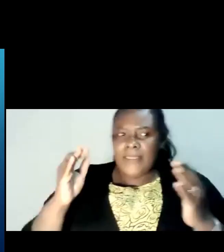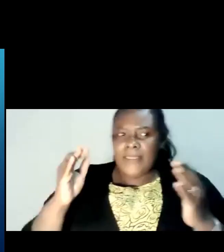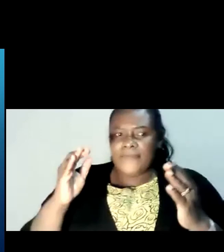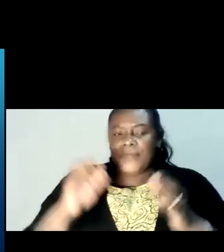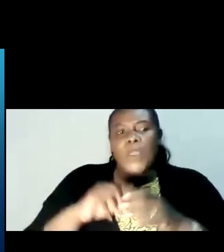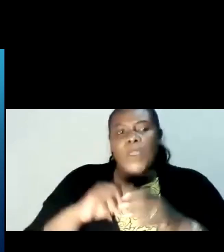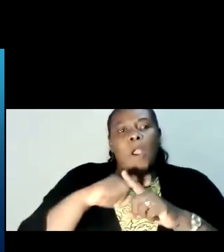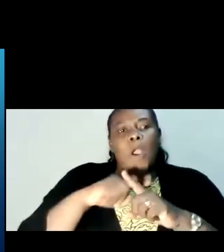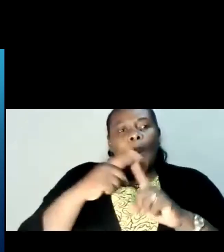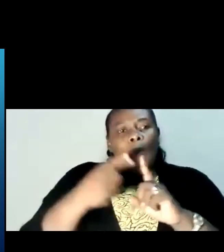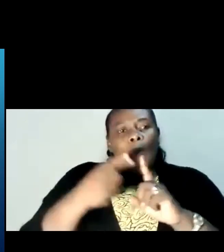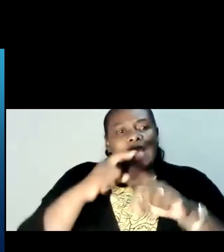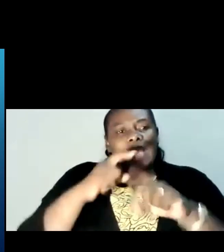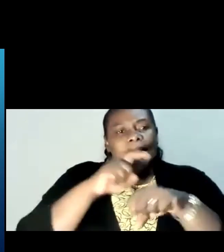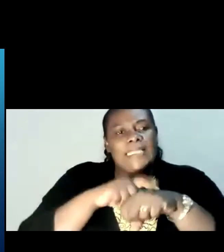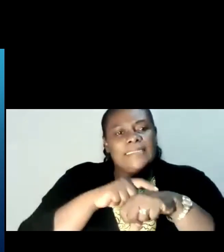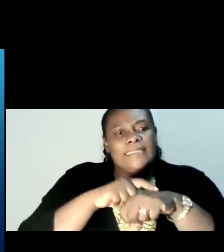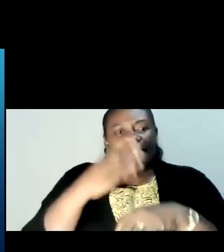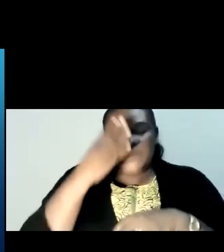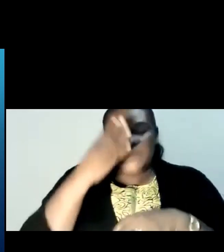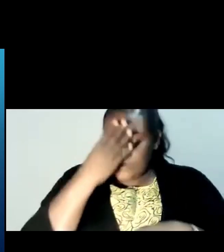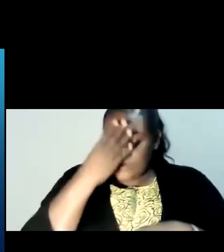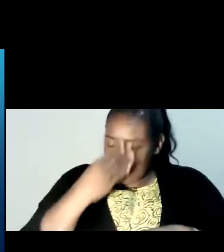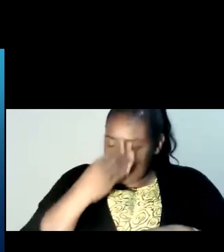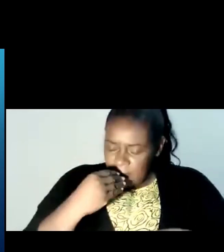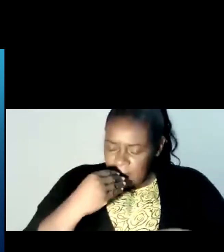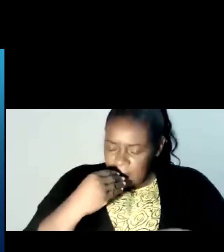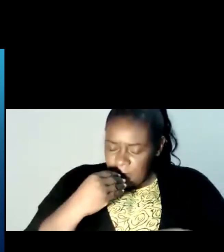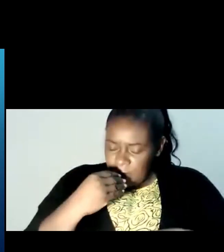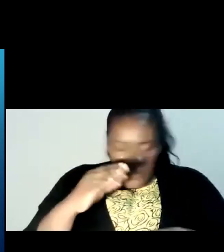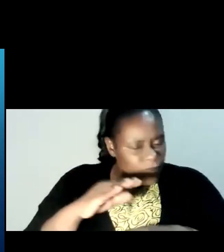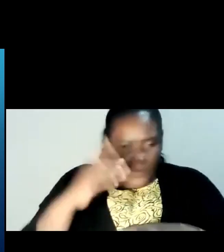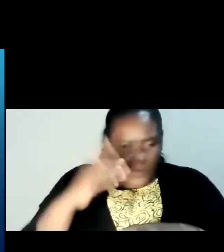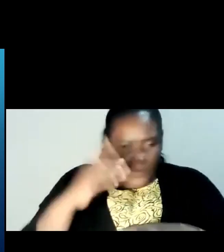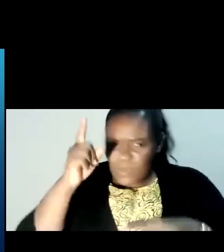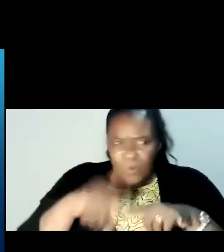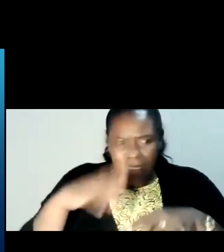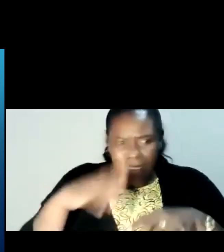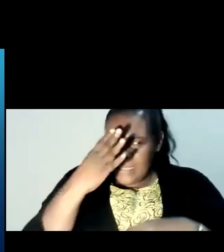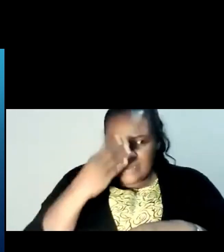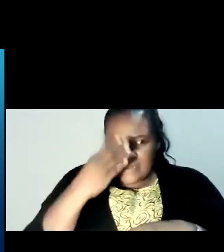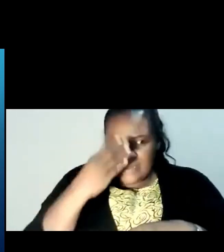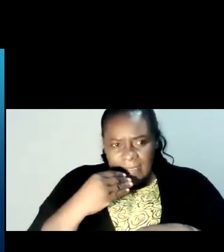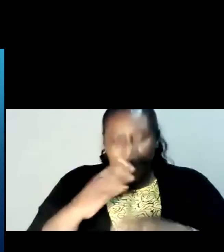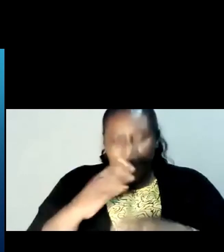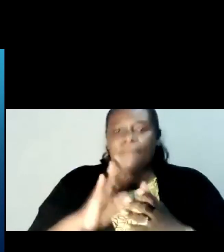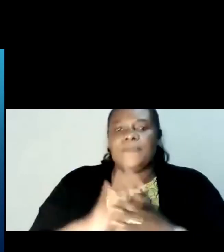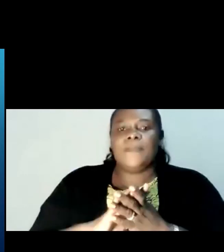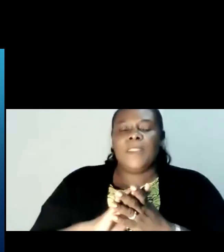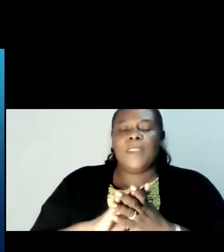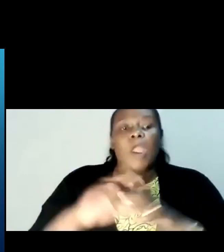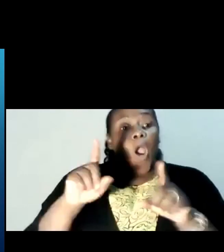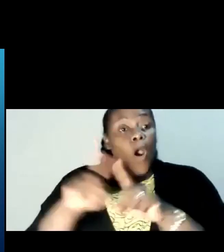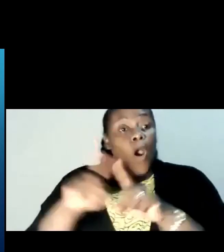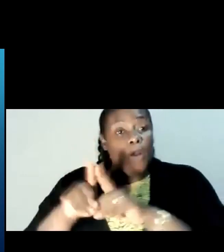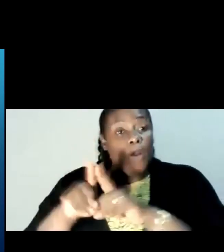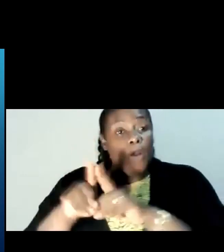sleep. Also, certain mental health conditions such as